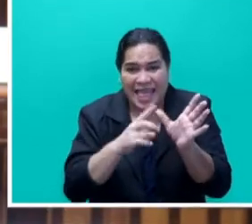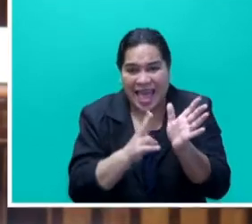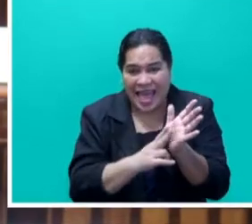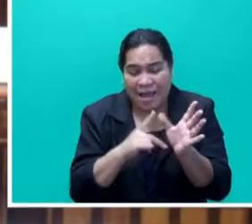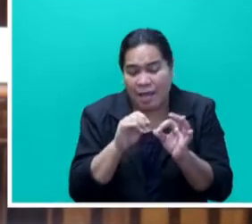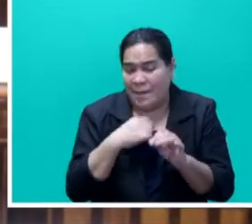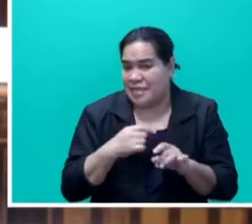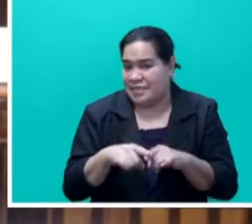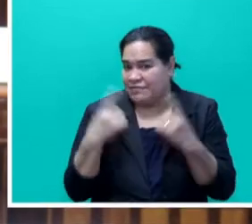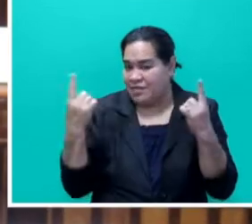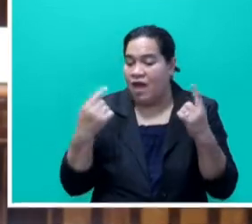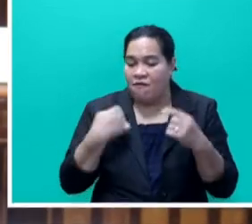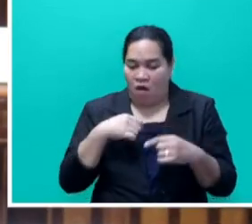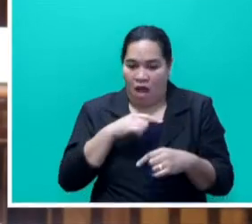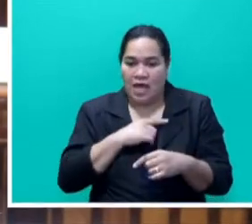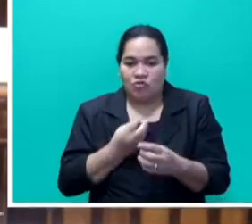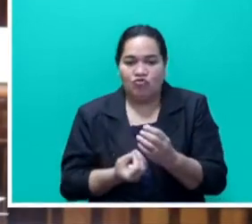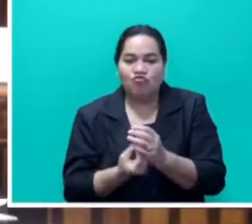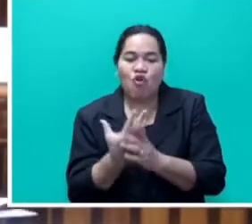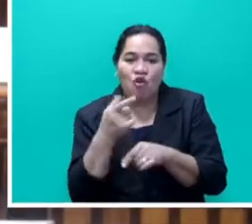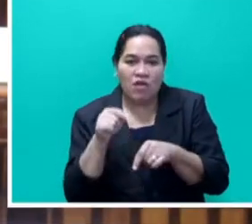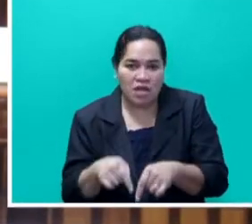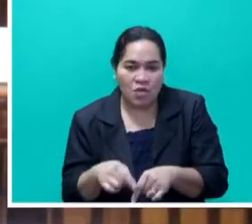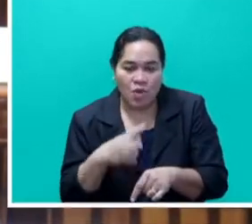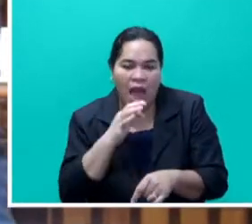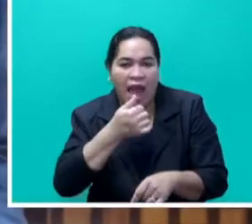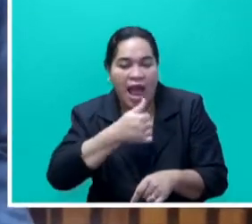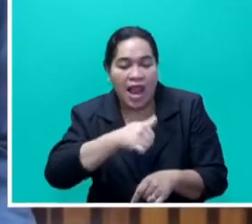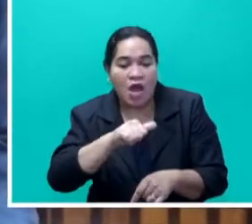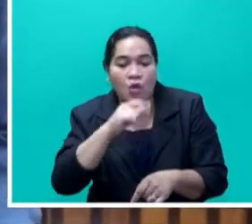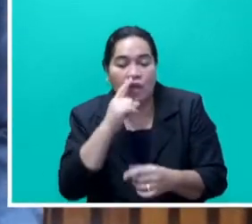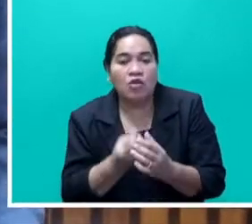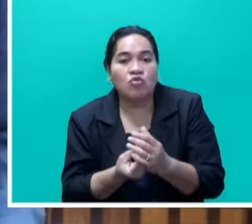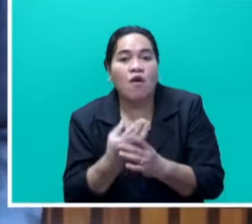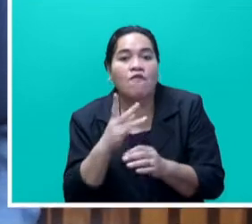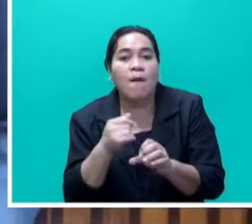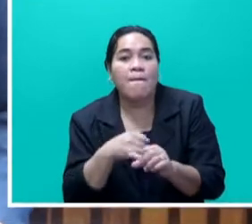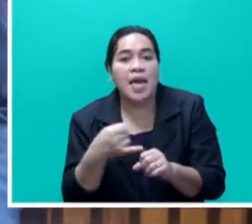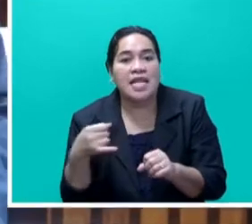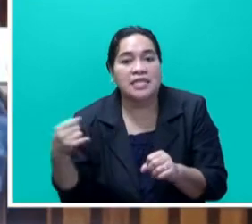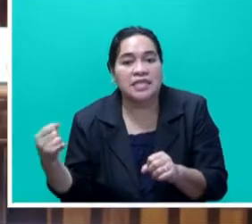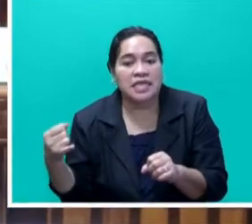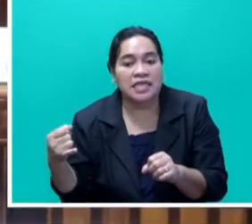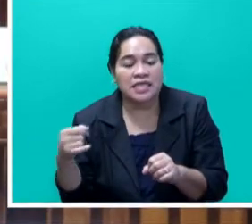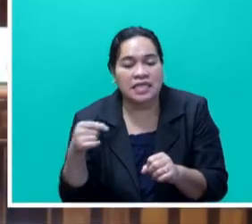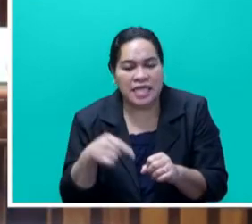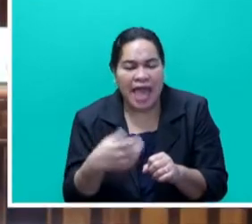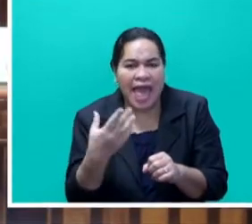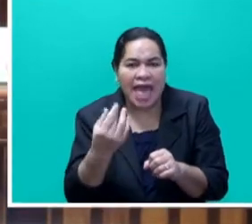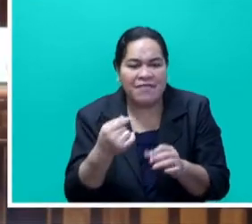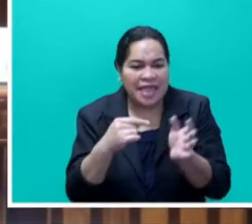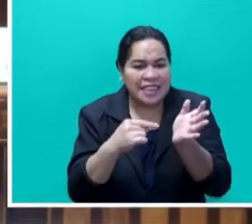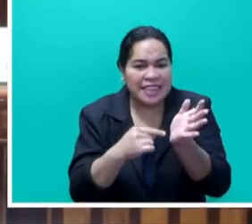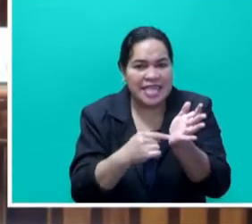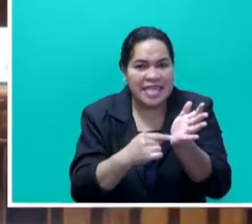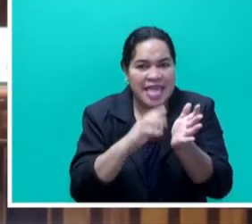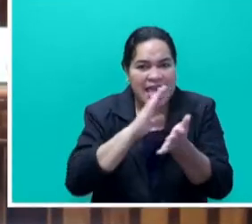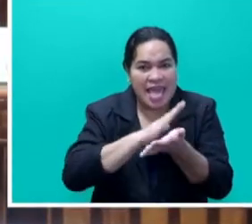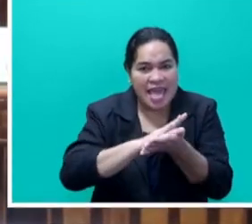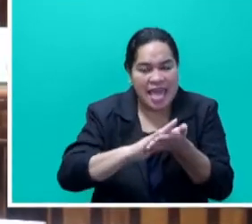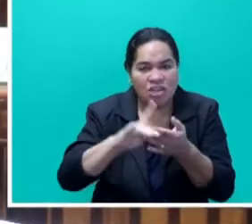These are used for medicinal purposes and, of course, have what we call high levels of THC. THC,